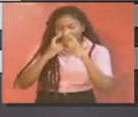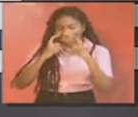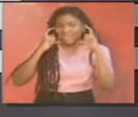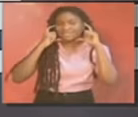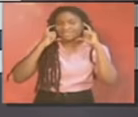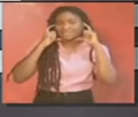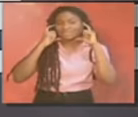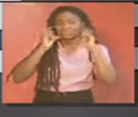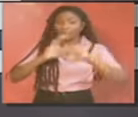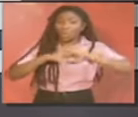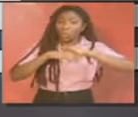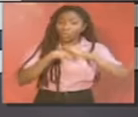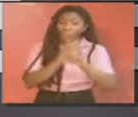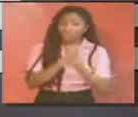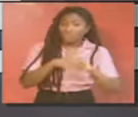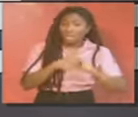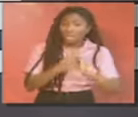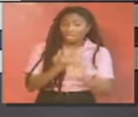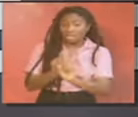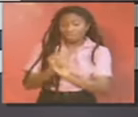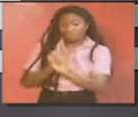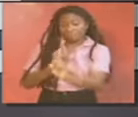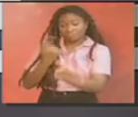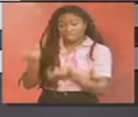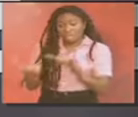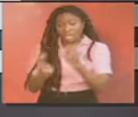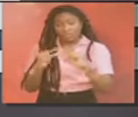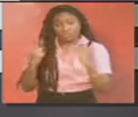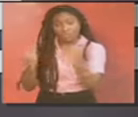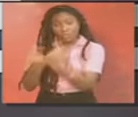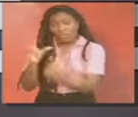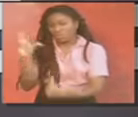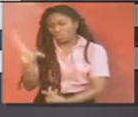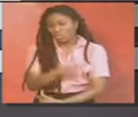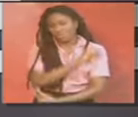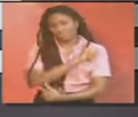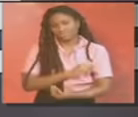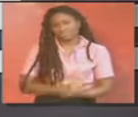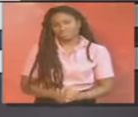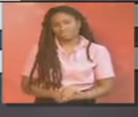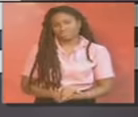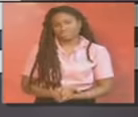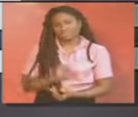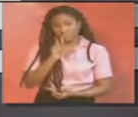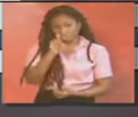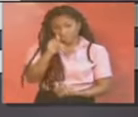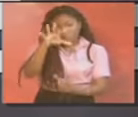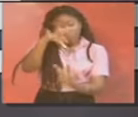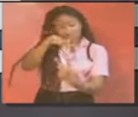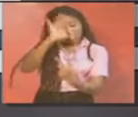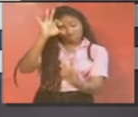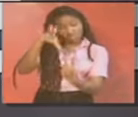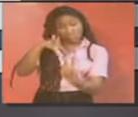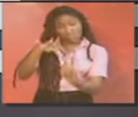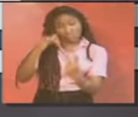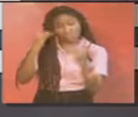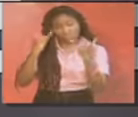your hands, and avoid gatherings. The power of choice is now in our